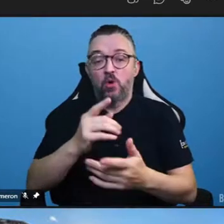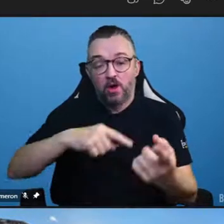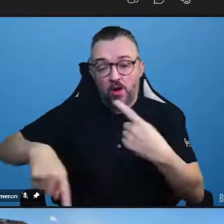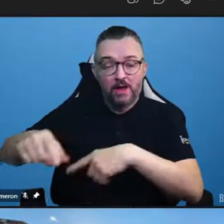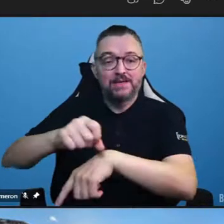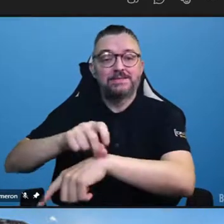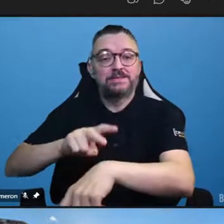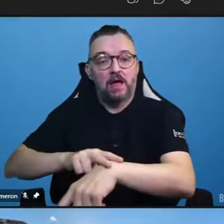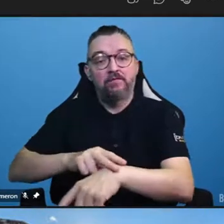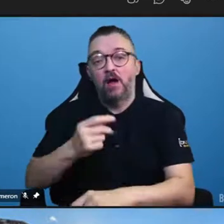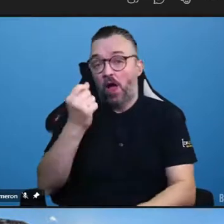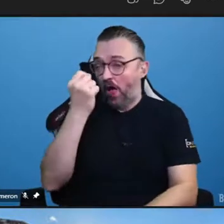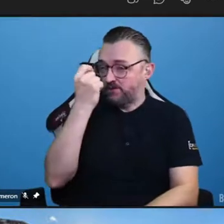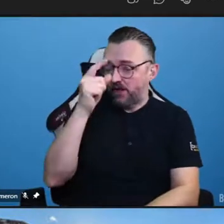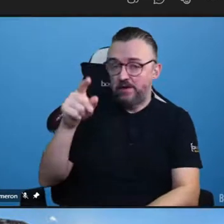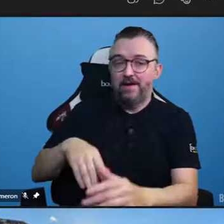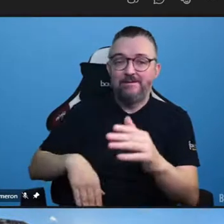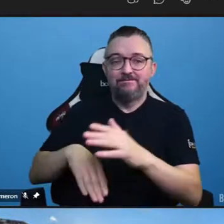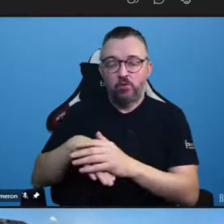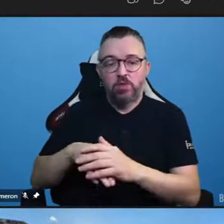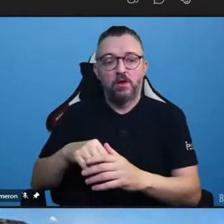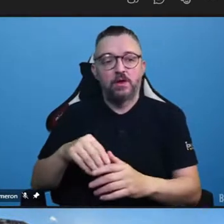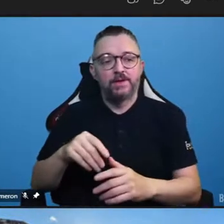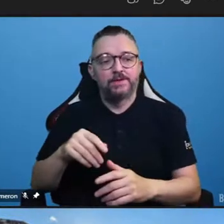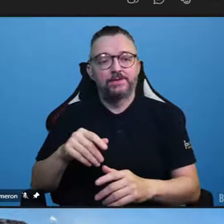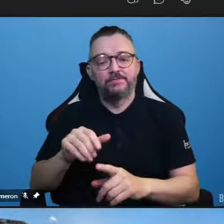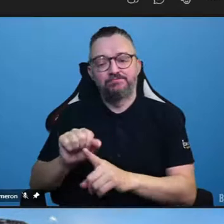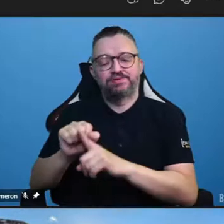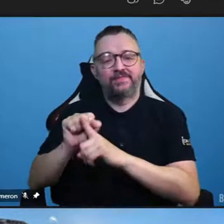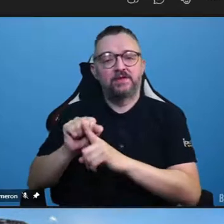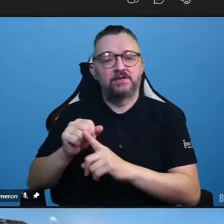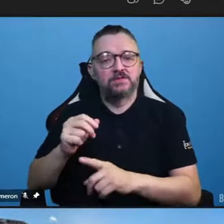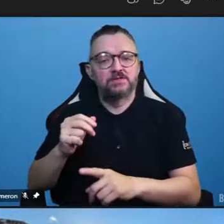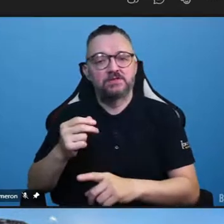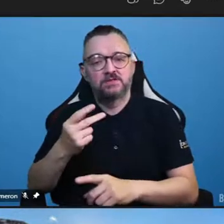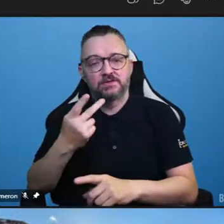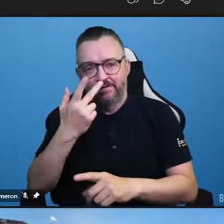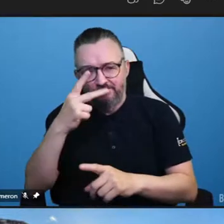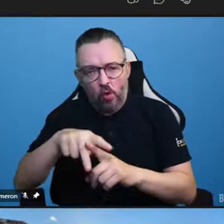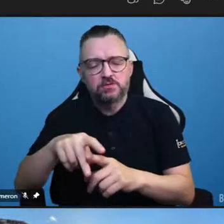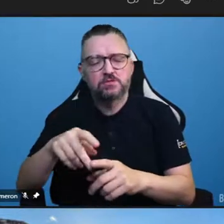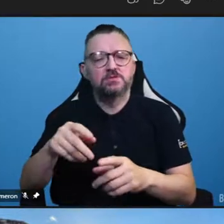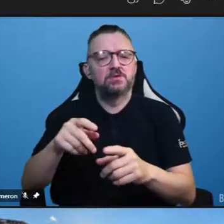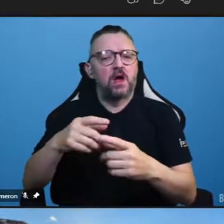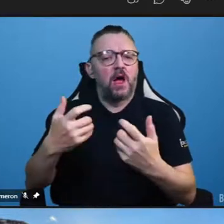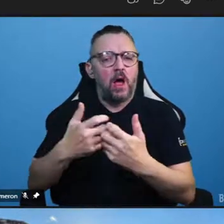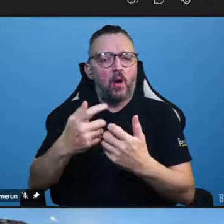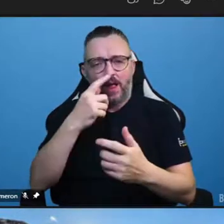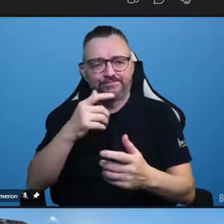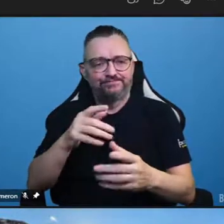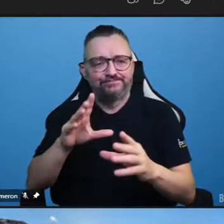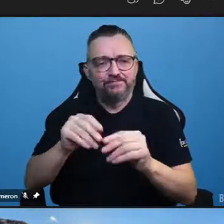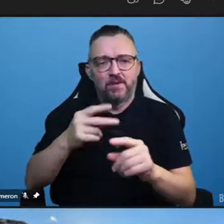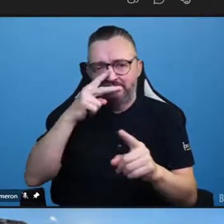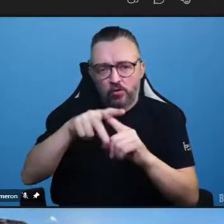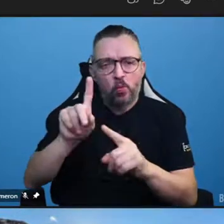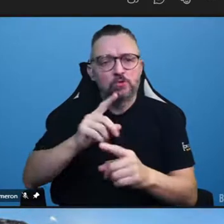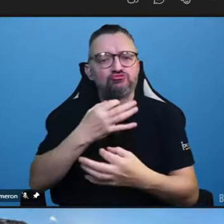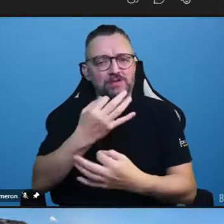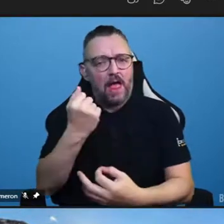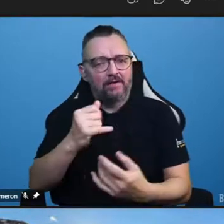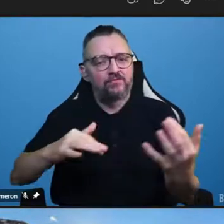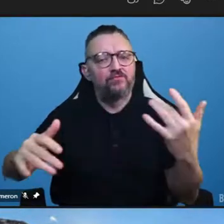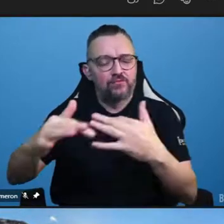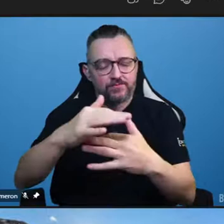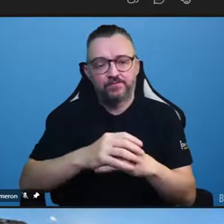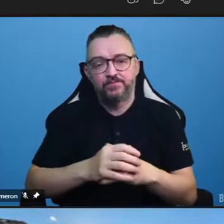the fraud risks and the anti-fraud controls that they need to put in place to mitigate. It was important, and